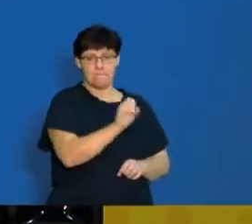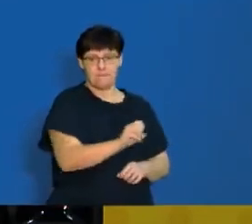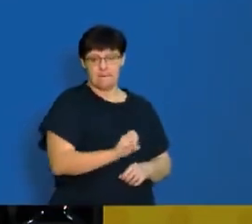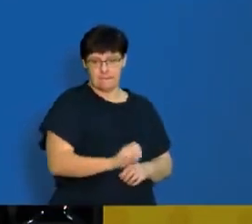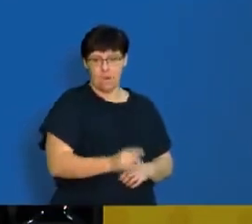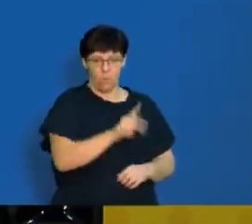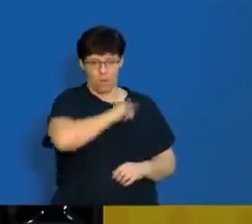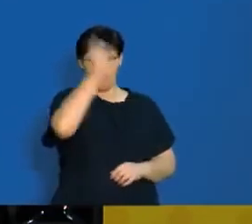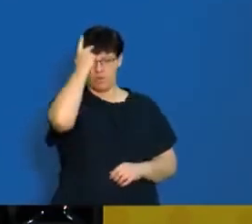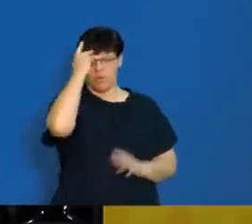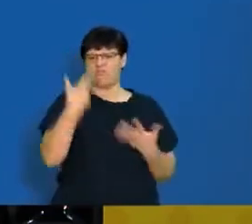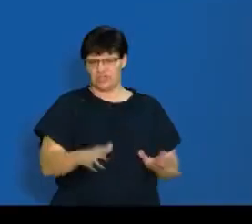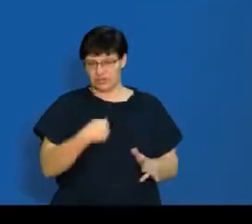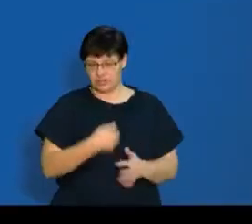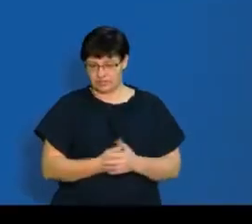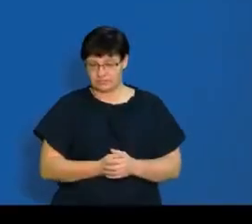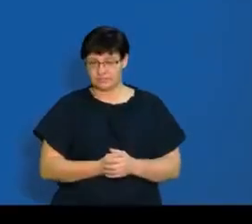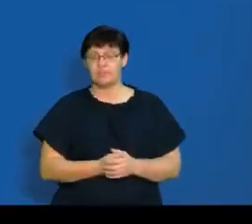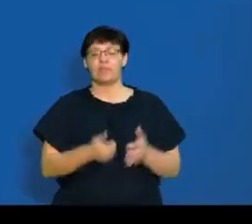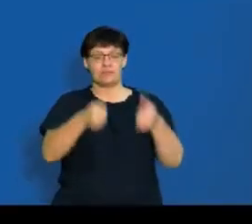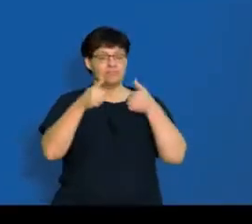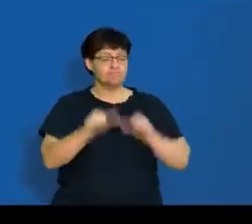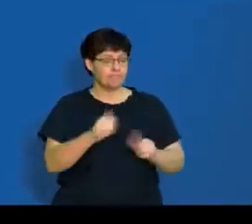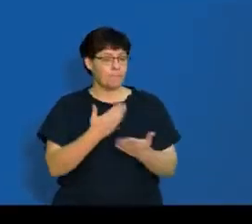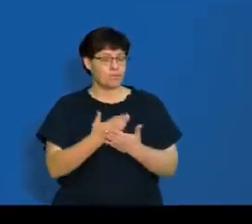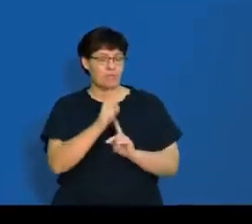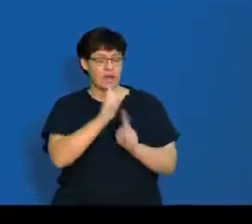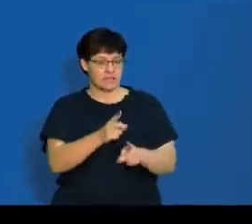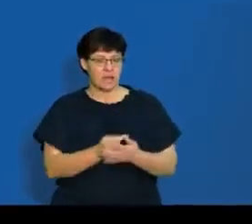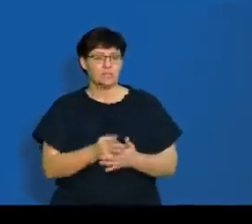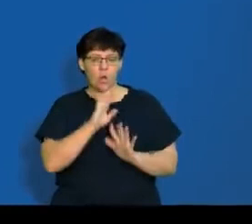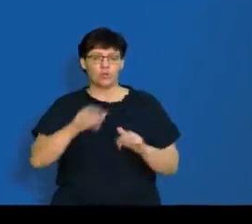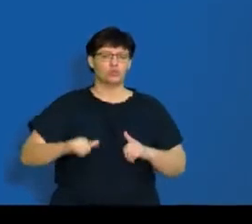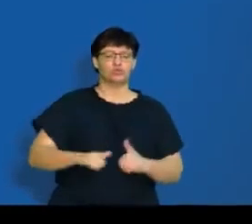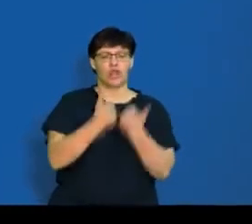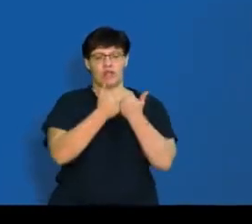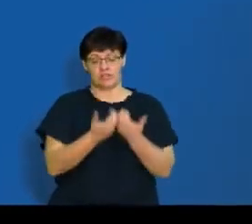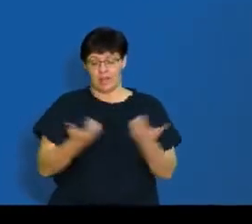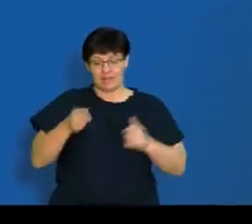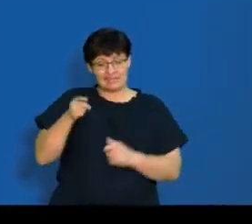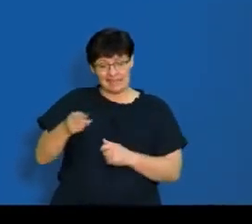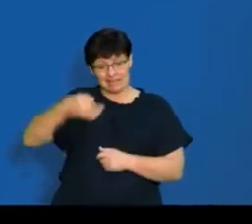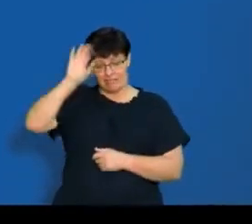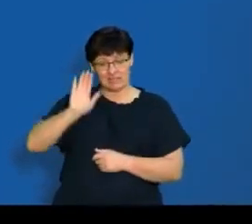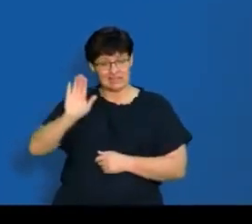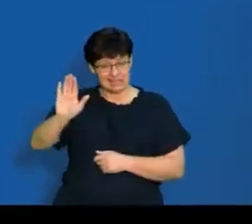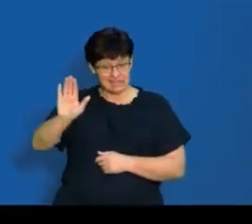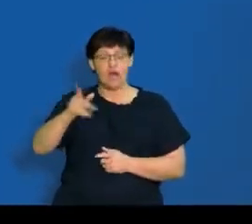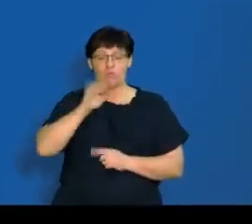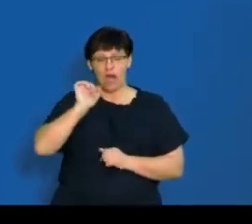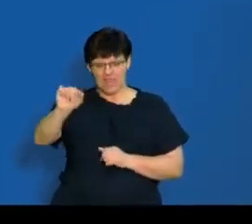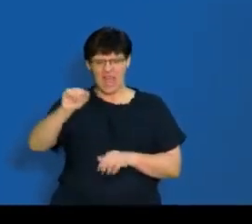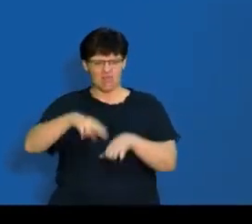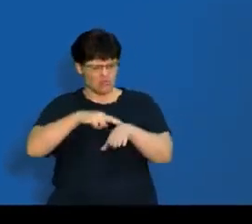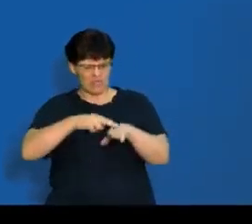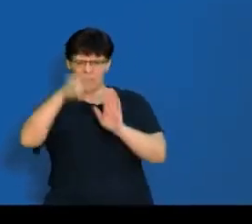your own knowledge. Okay, and then another possible answer there is to challenge the apartheid regime or government regarding their